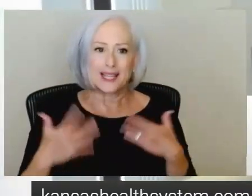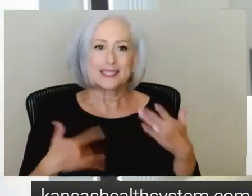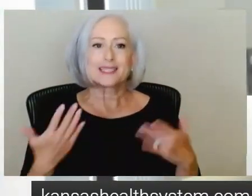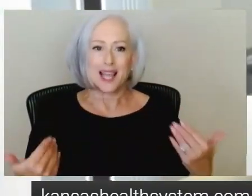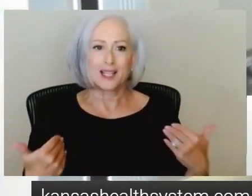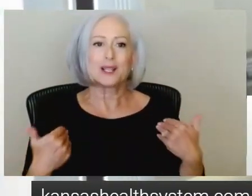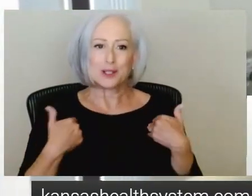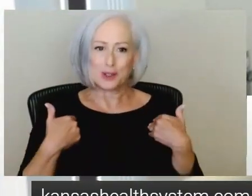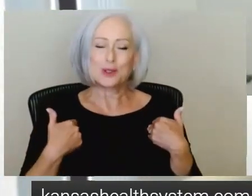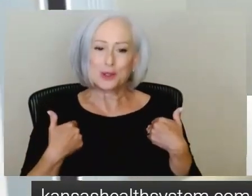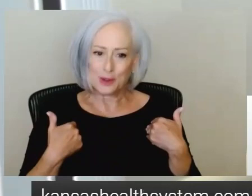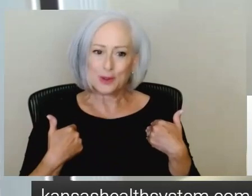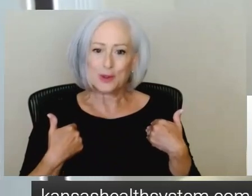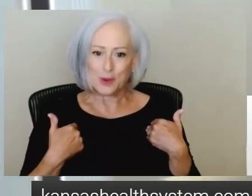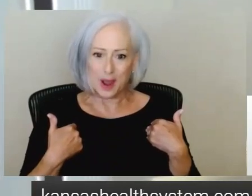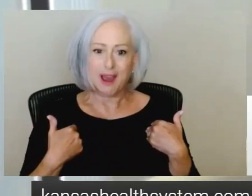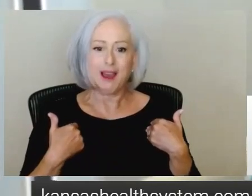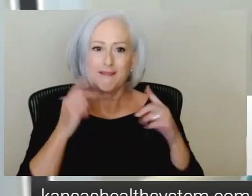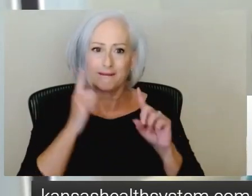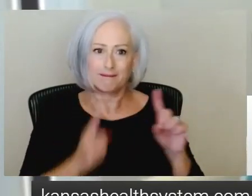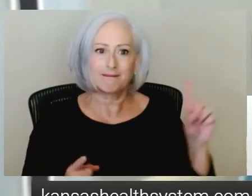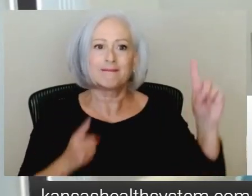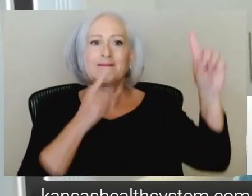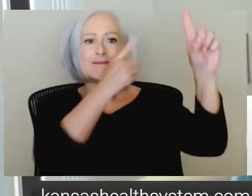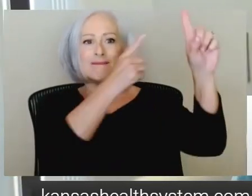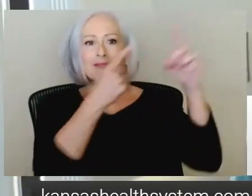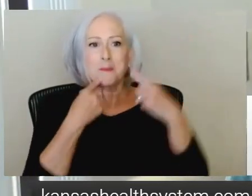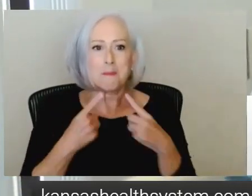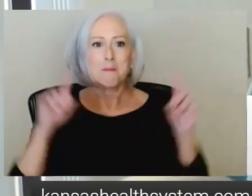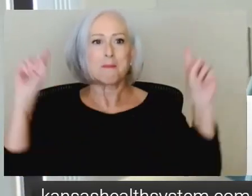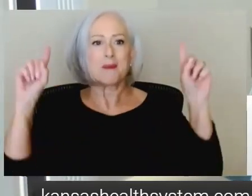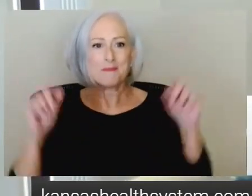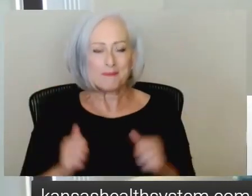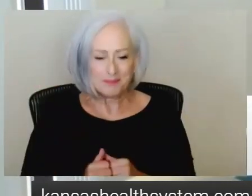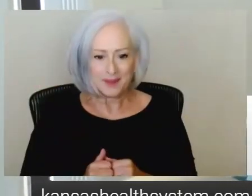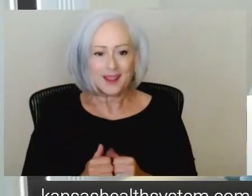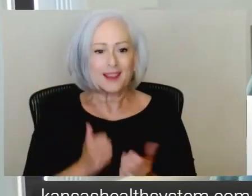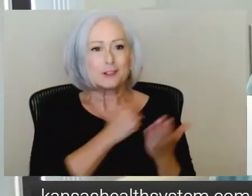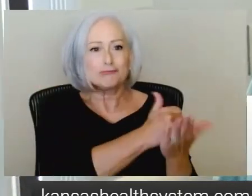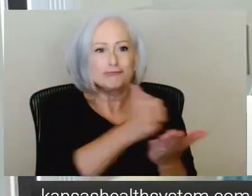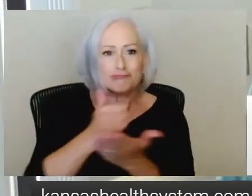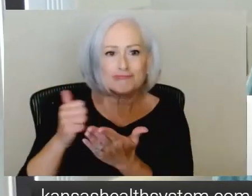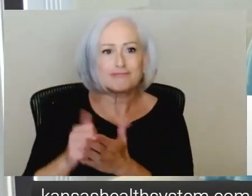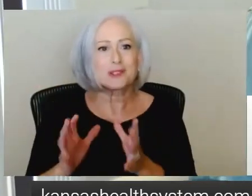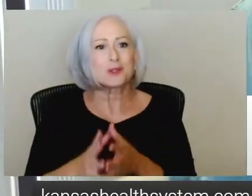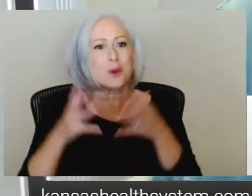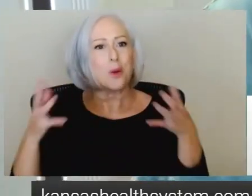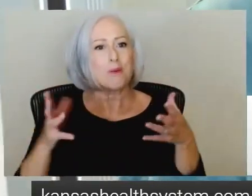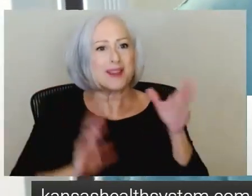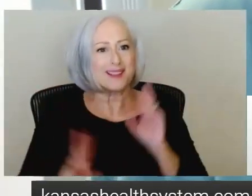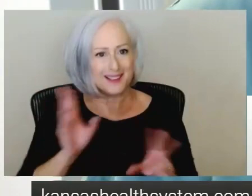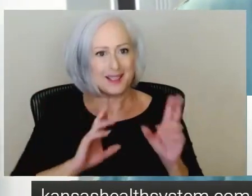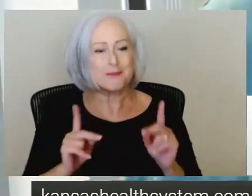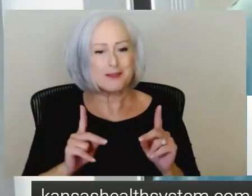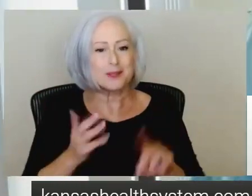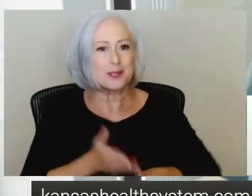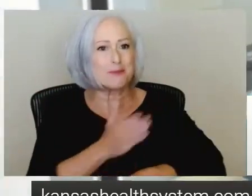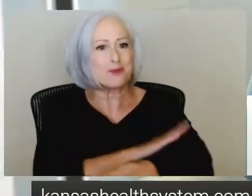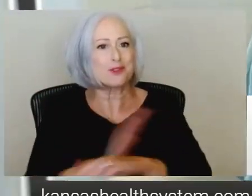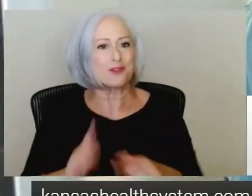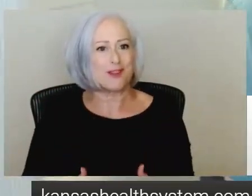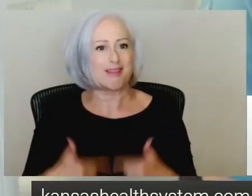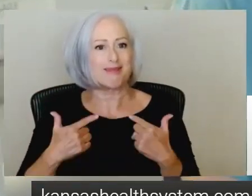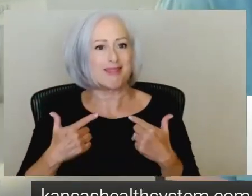to reach this milestone and to help so many patients, improve their quality of life. Has